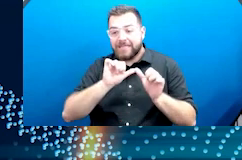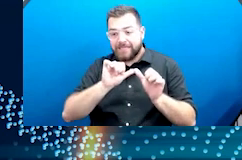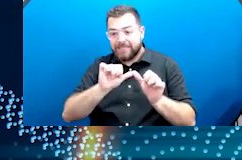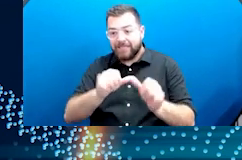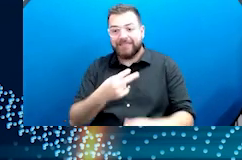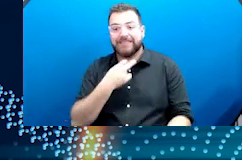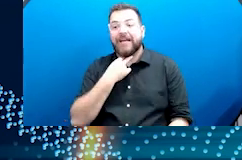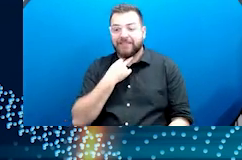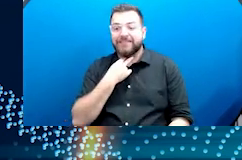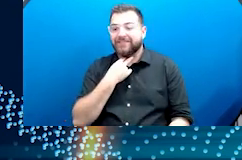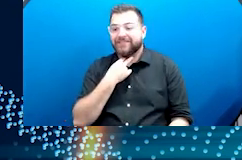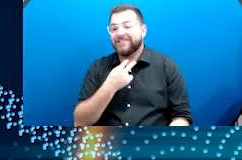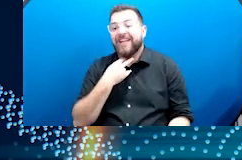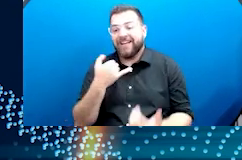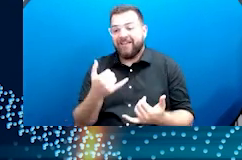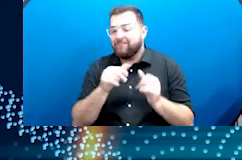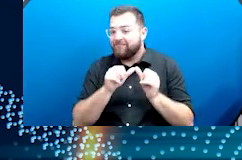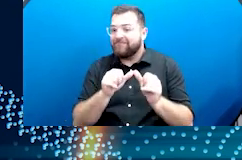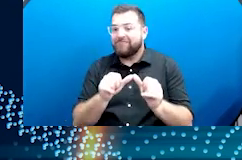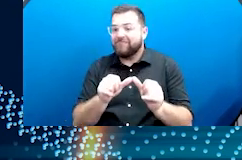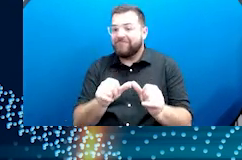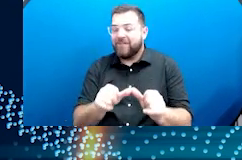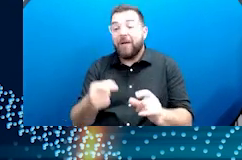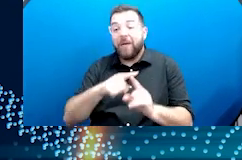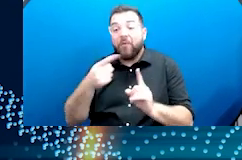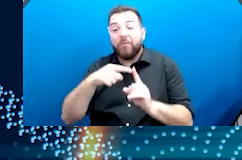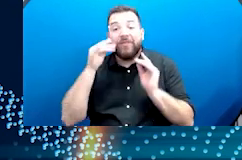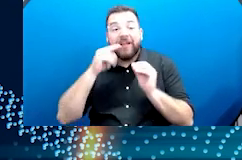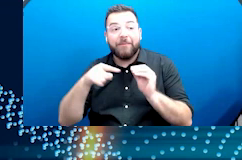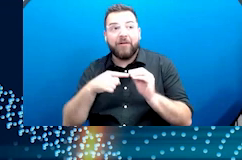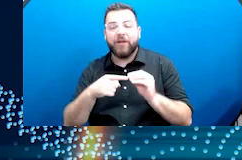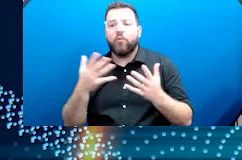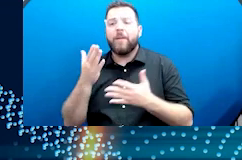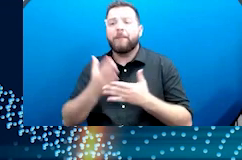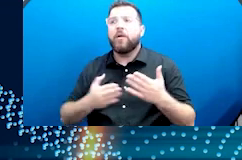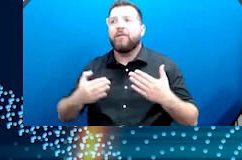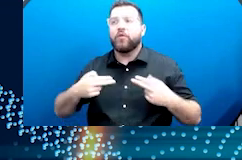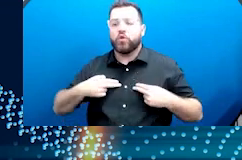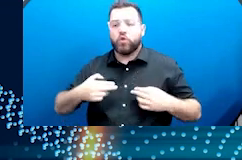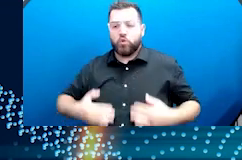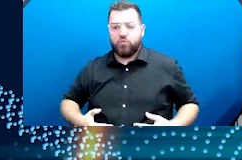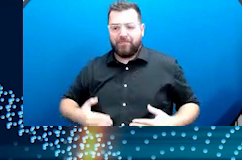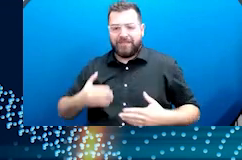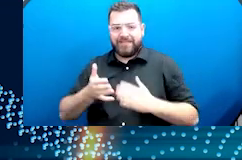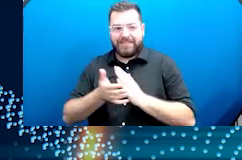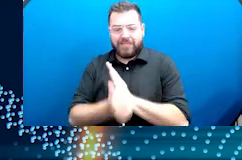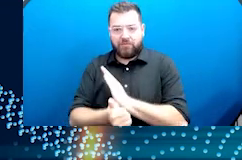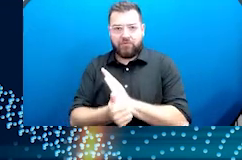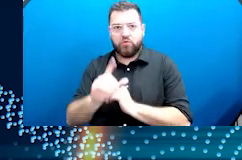when we think about it, what are the human skills that we want our